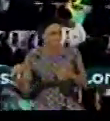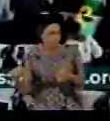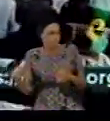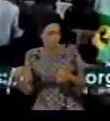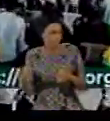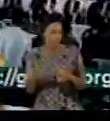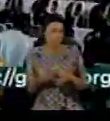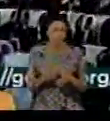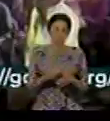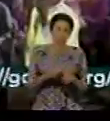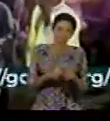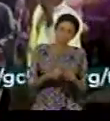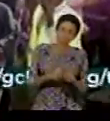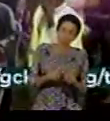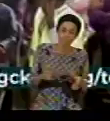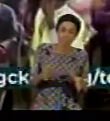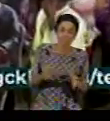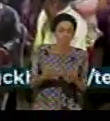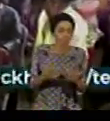Let's hear your voice.